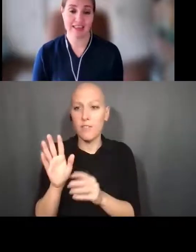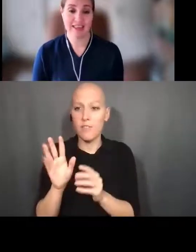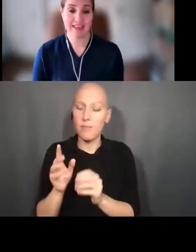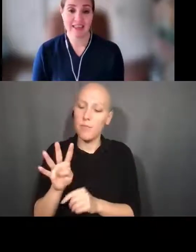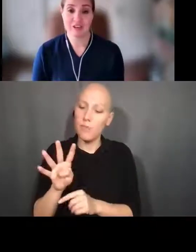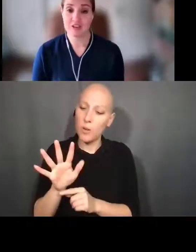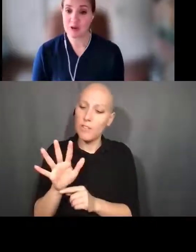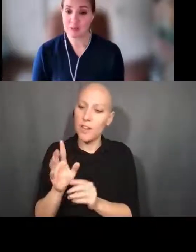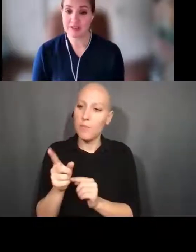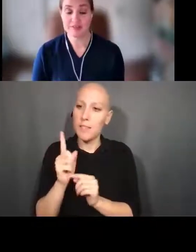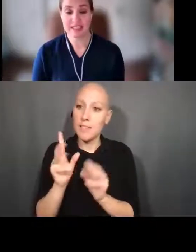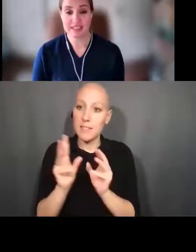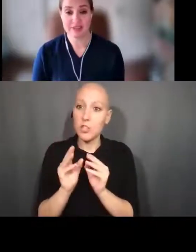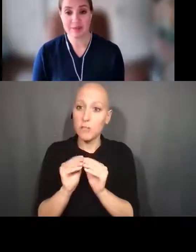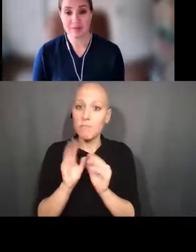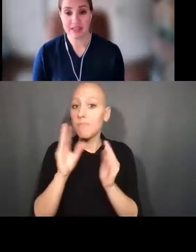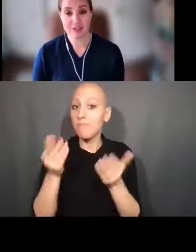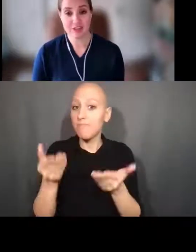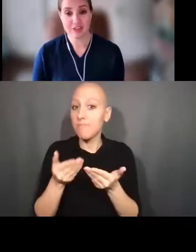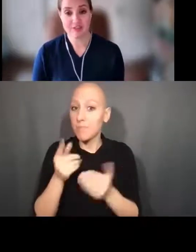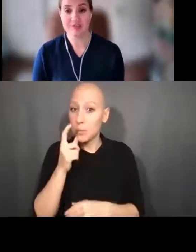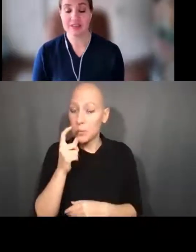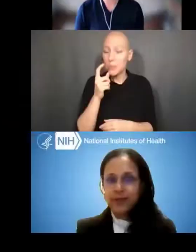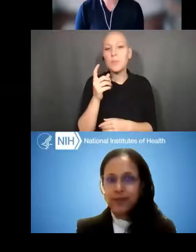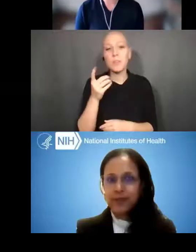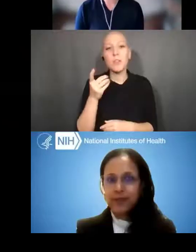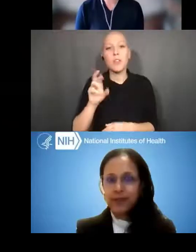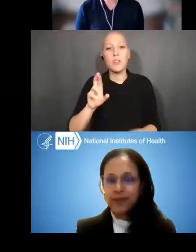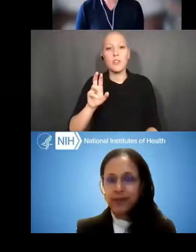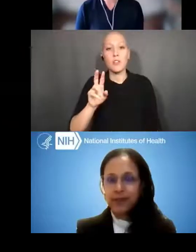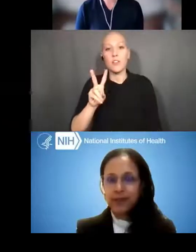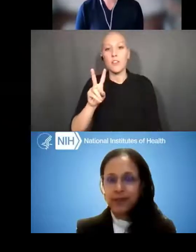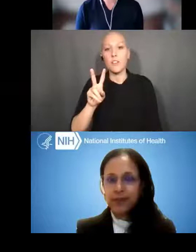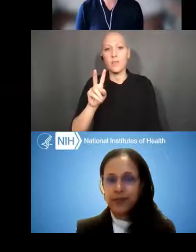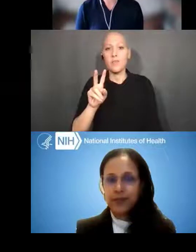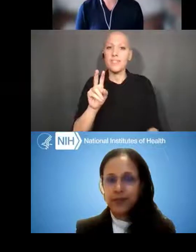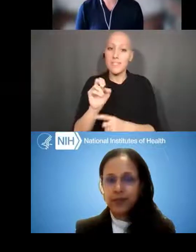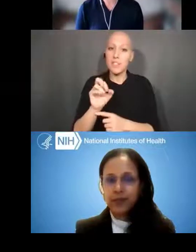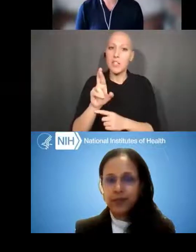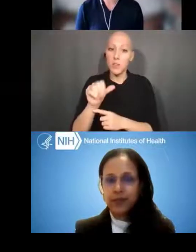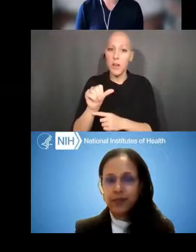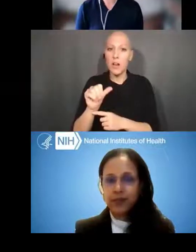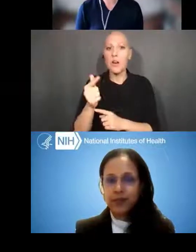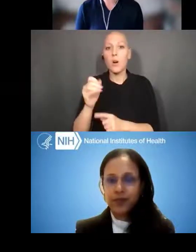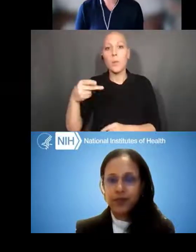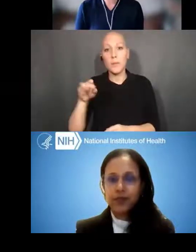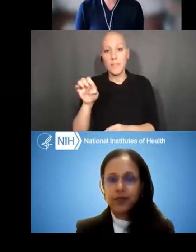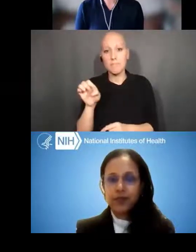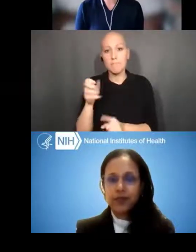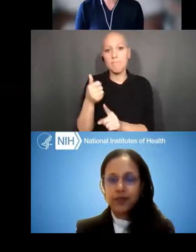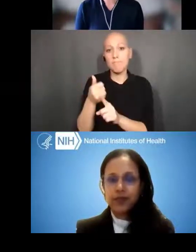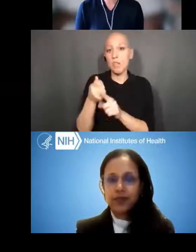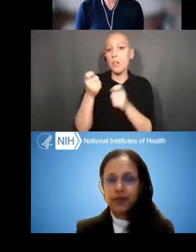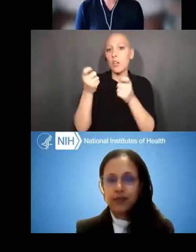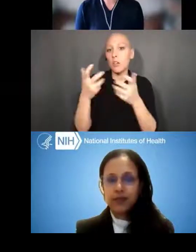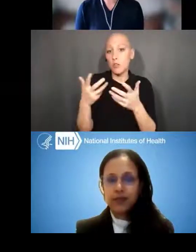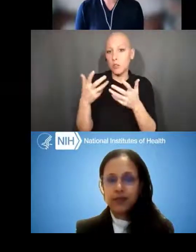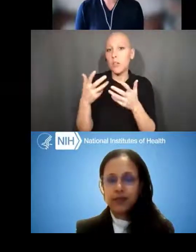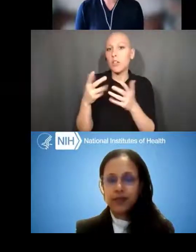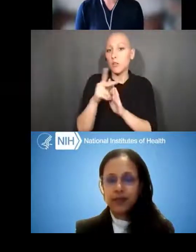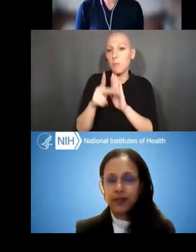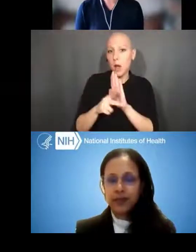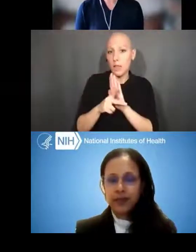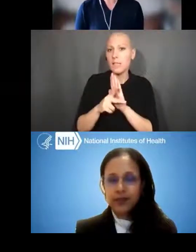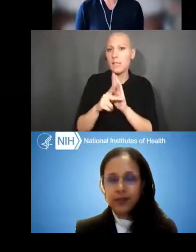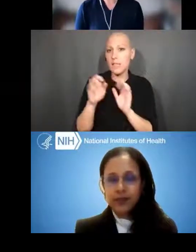Gopi. Neera Gopi, DVM PhD, is the Director of the Division of Policy and Education at OLAW. Dr. Gopi earned her